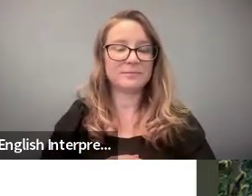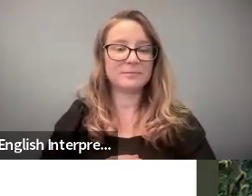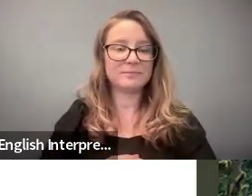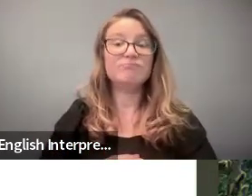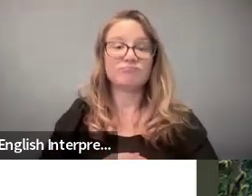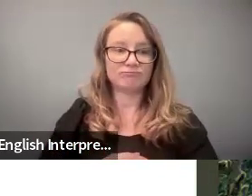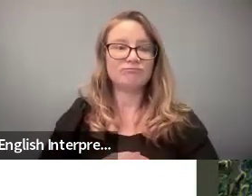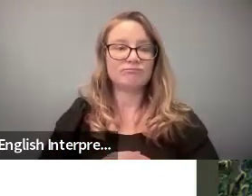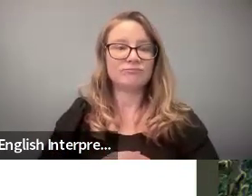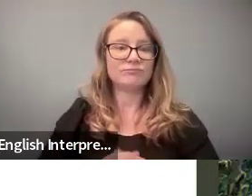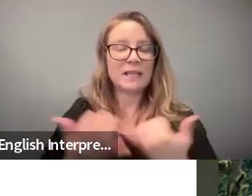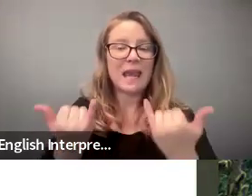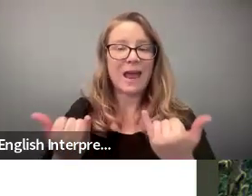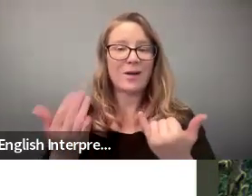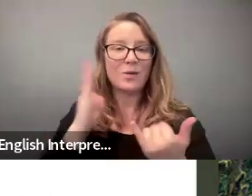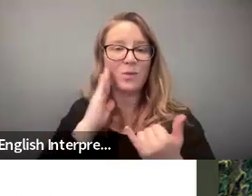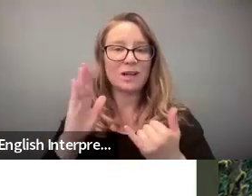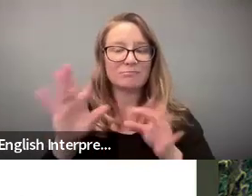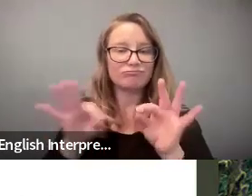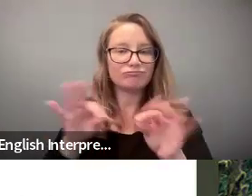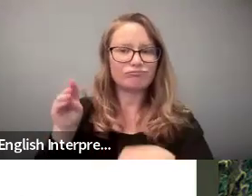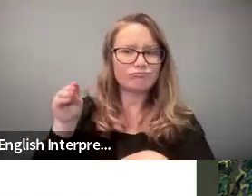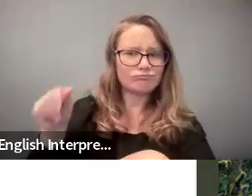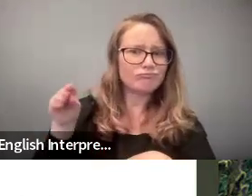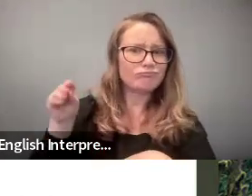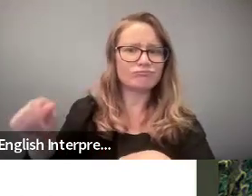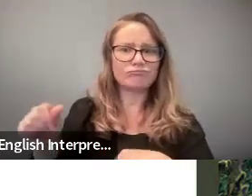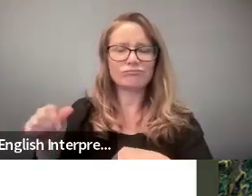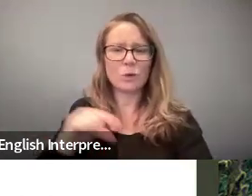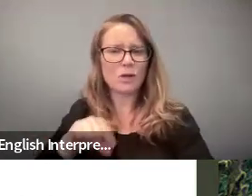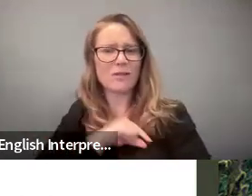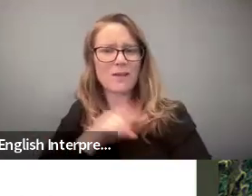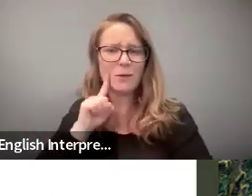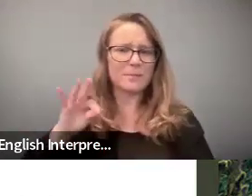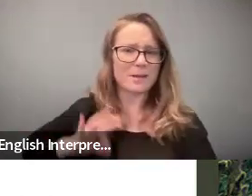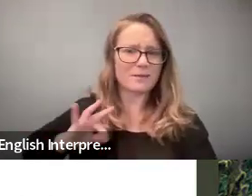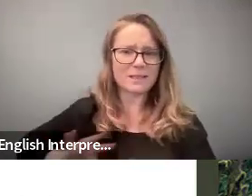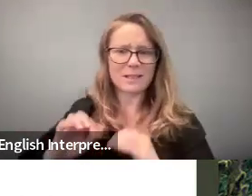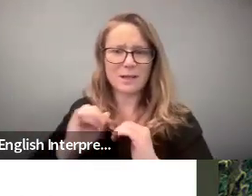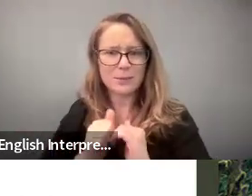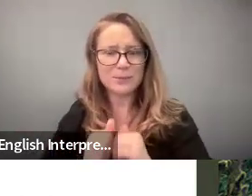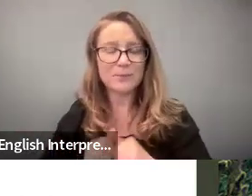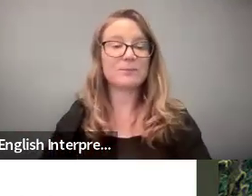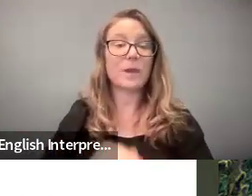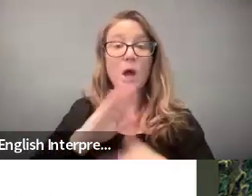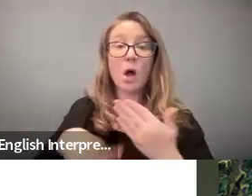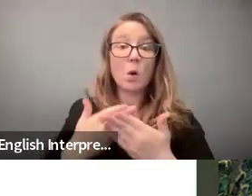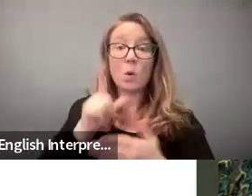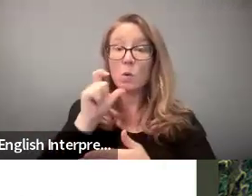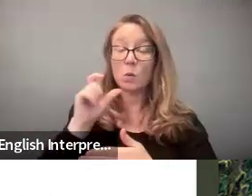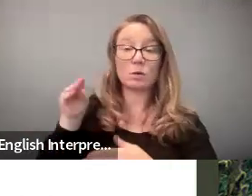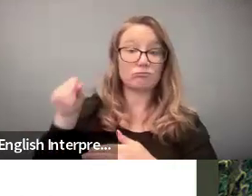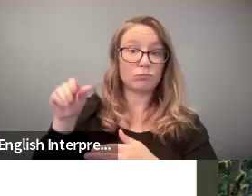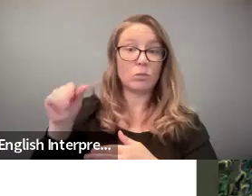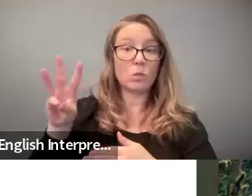All right, so this is where we'll talk about contributions and how one can qualify for benefits. So everyone who is contributing